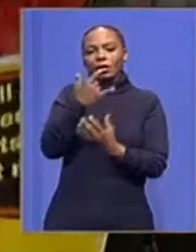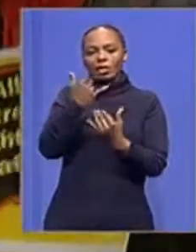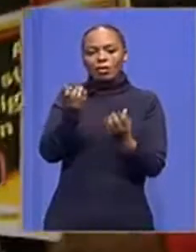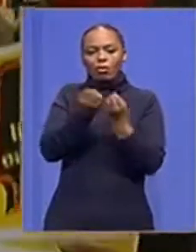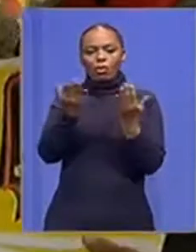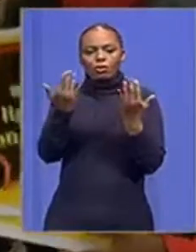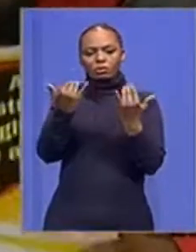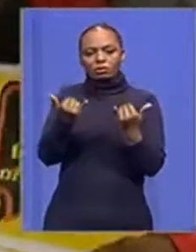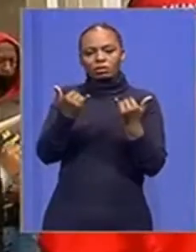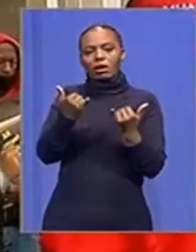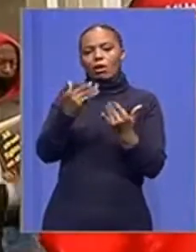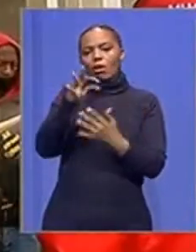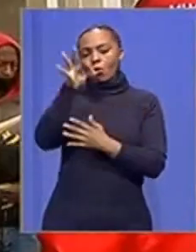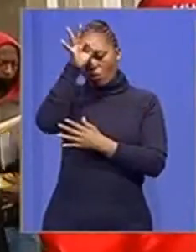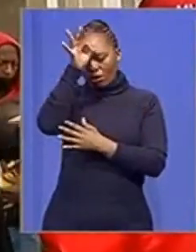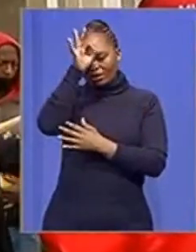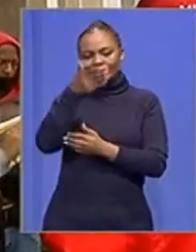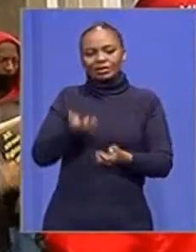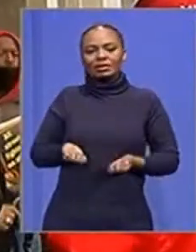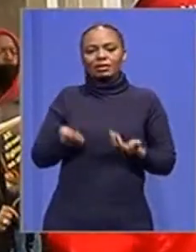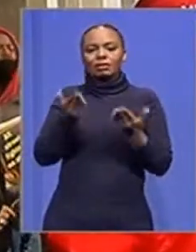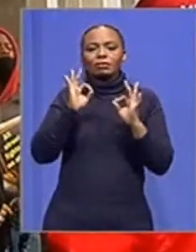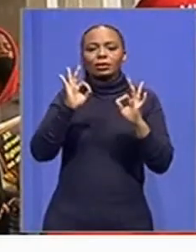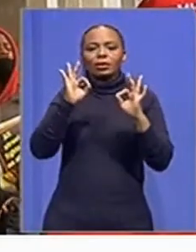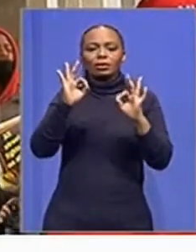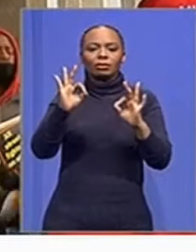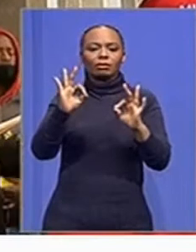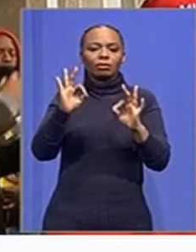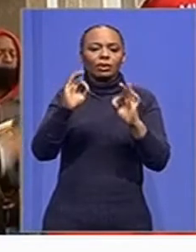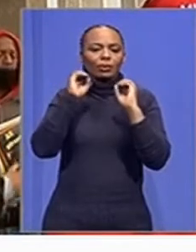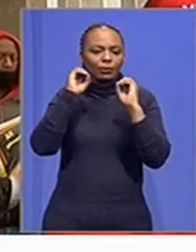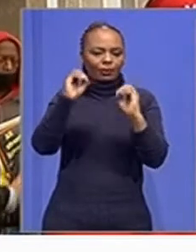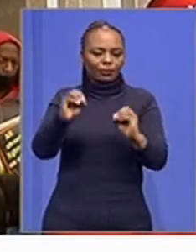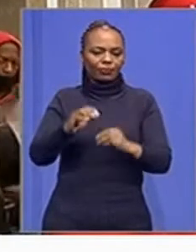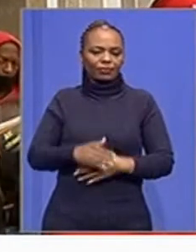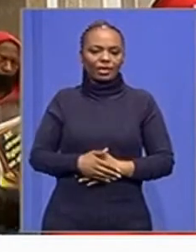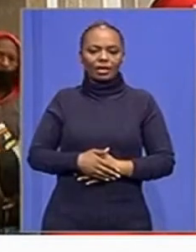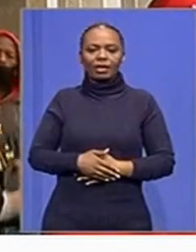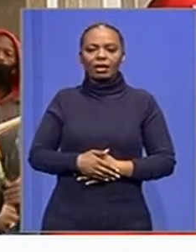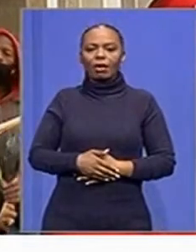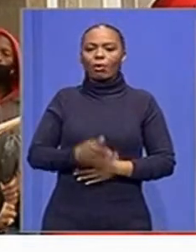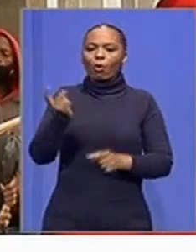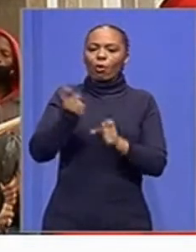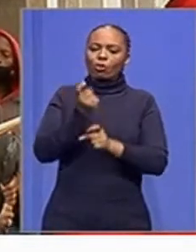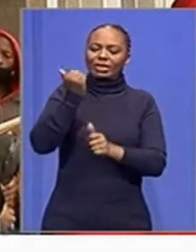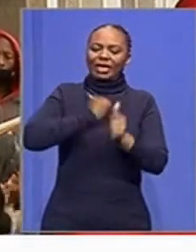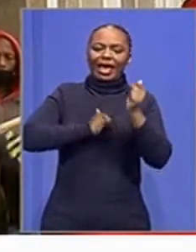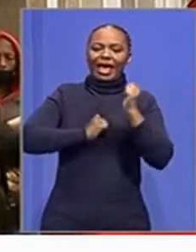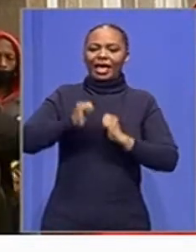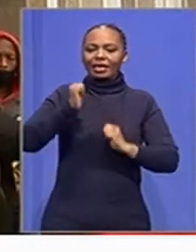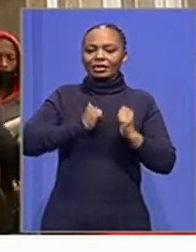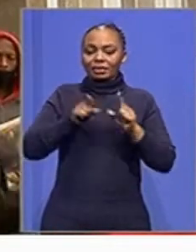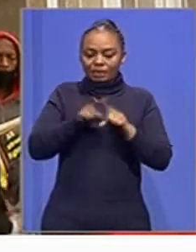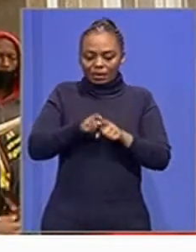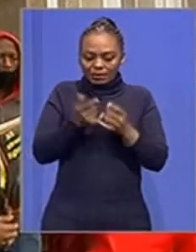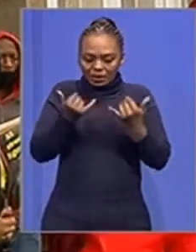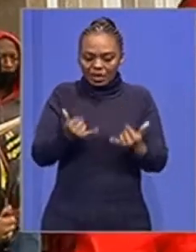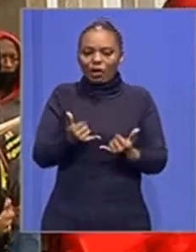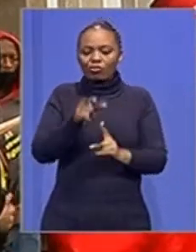ka provinceng. Over the last 8-10 years, there's never been a permanent police commissioner. They are always acting. Even the current one is